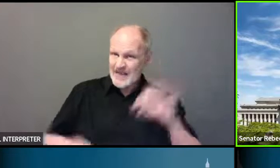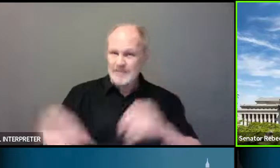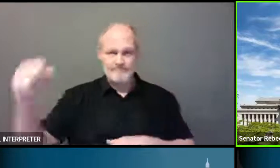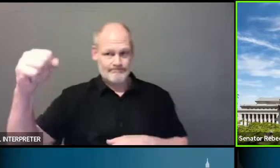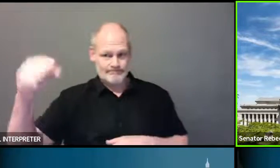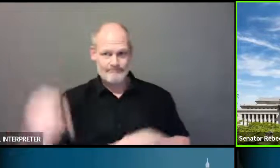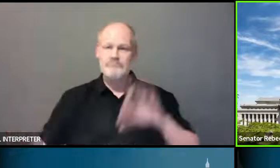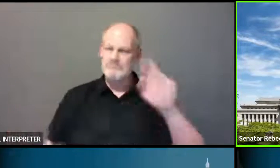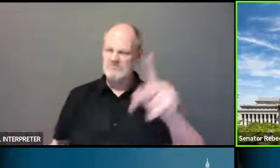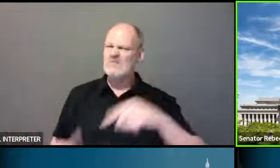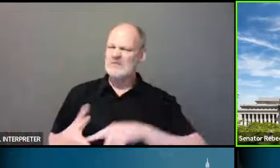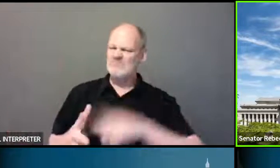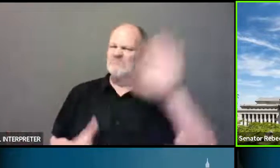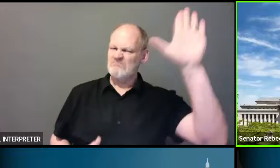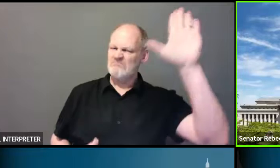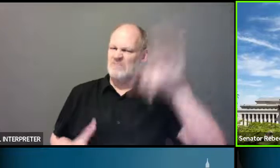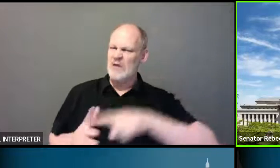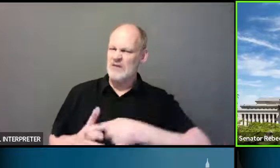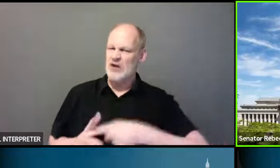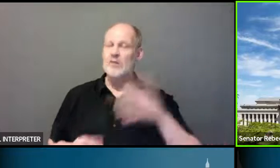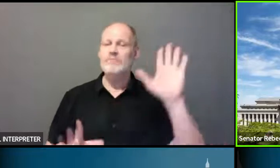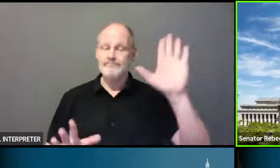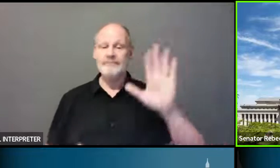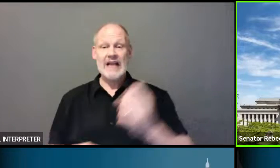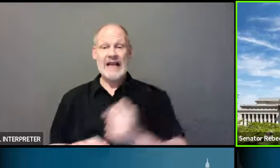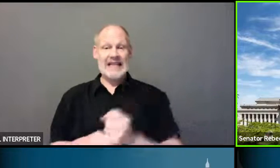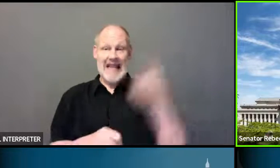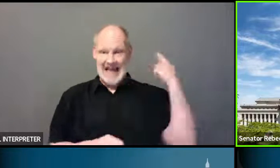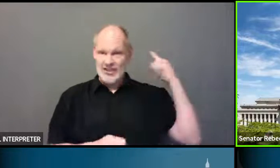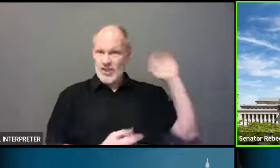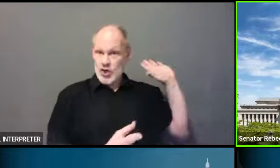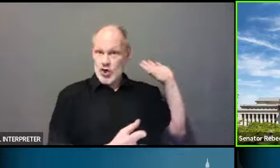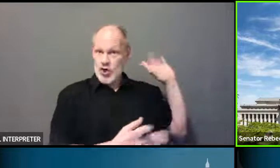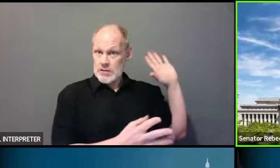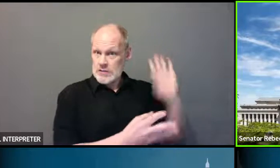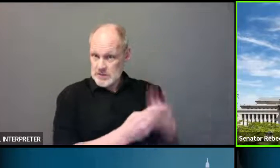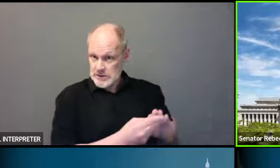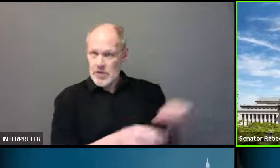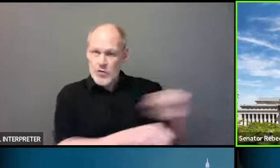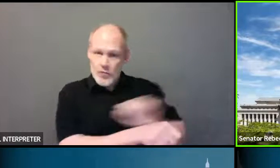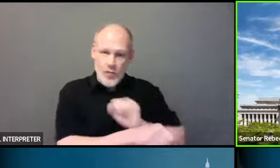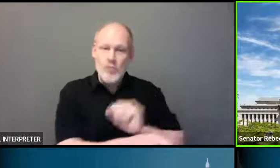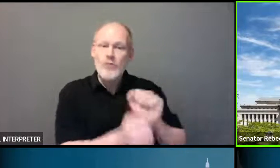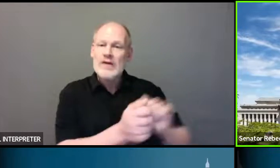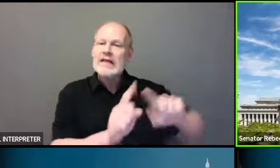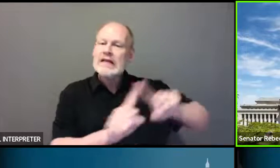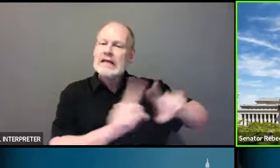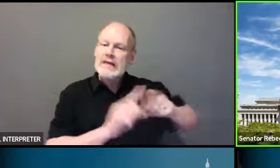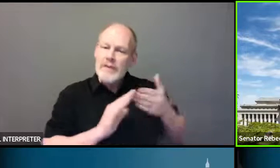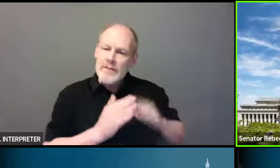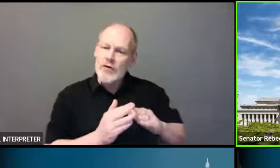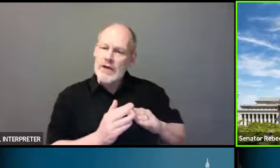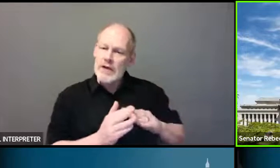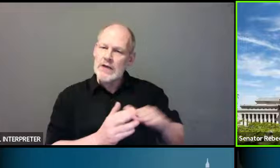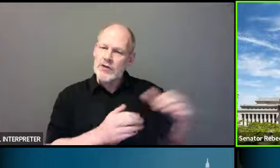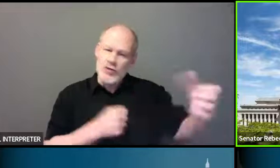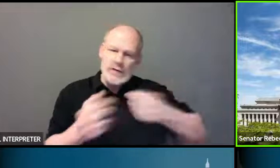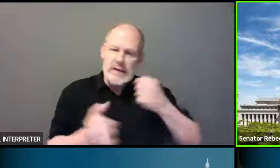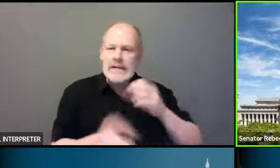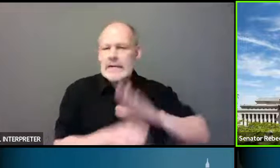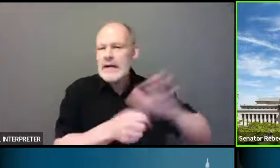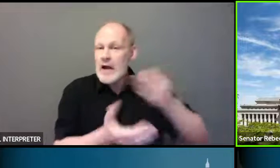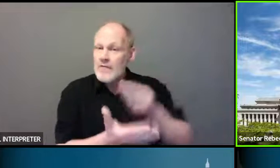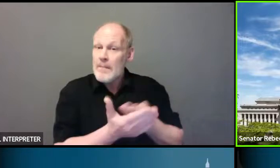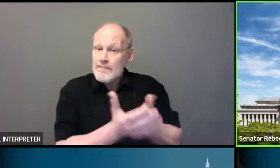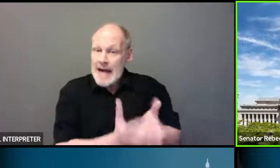year, we worked hard with the community to make sure that we had the worker relief fund. The community, this